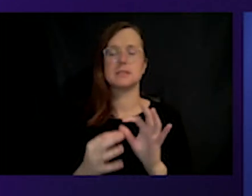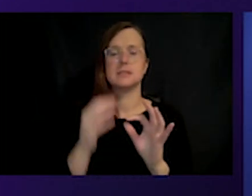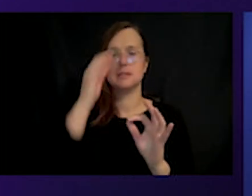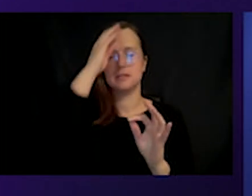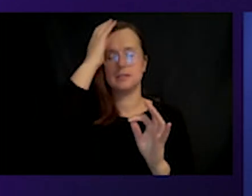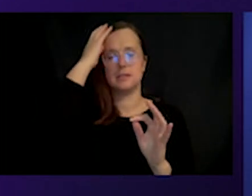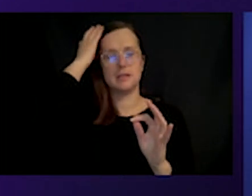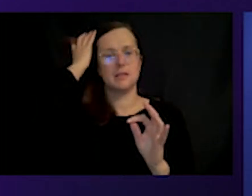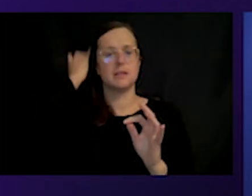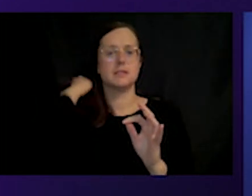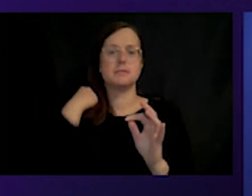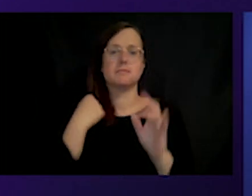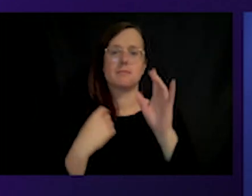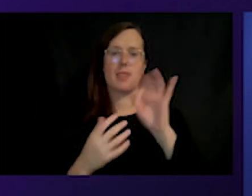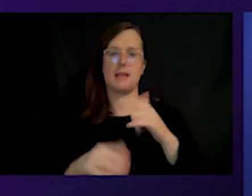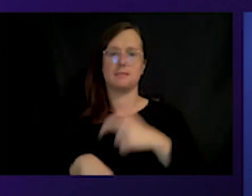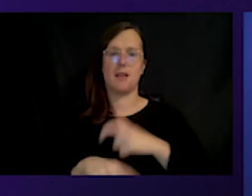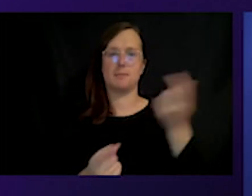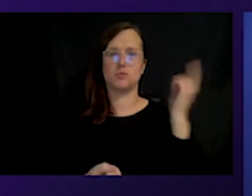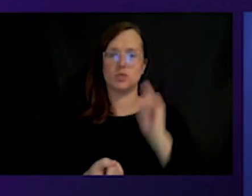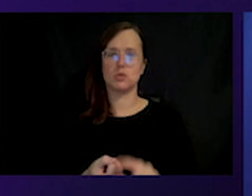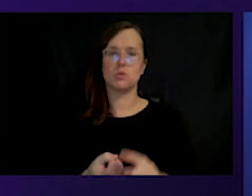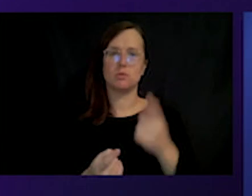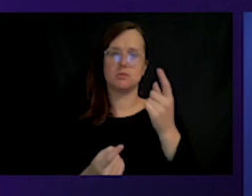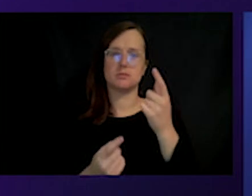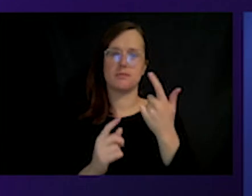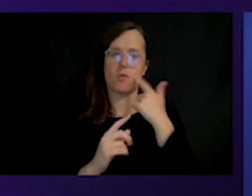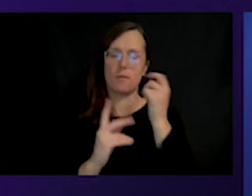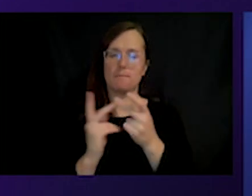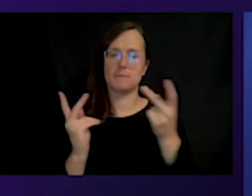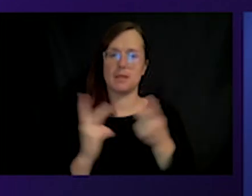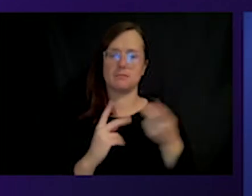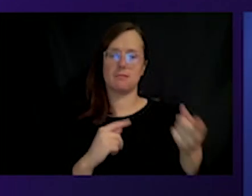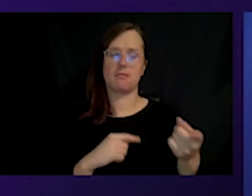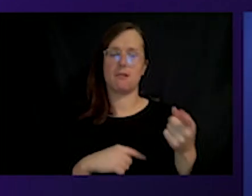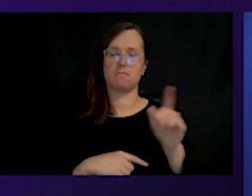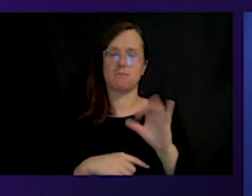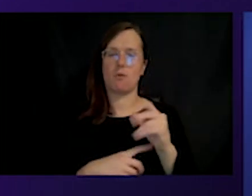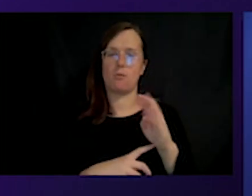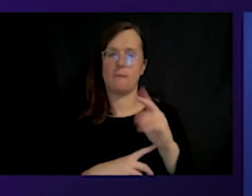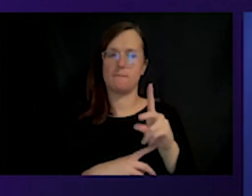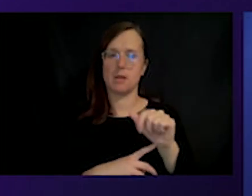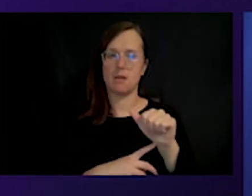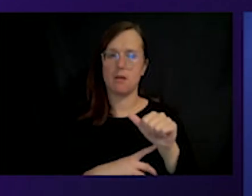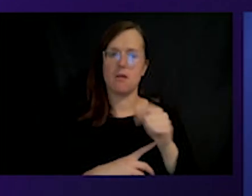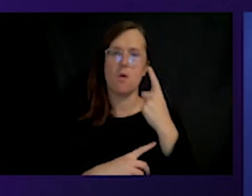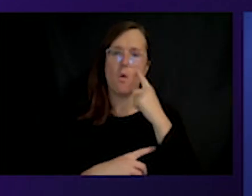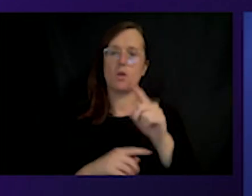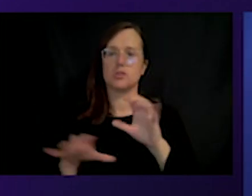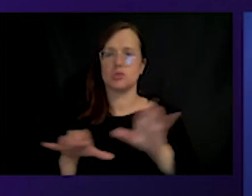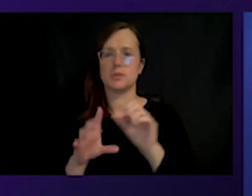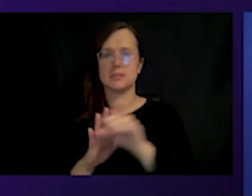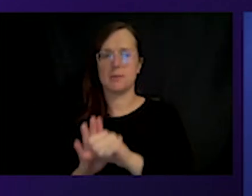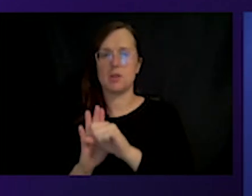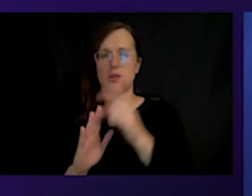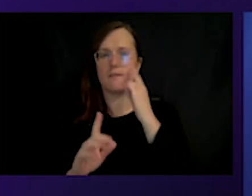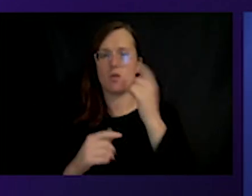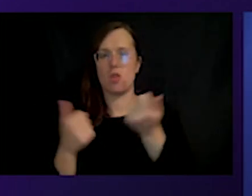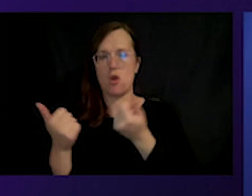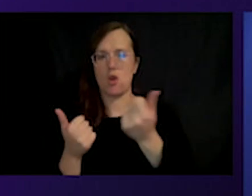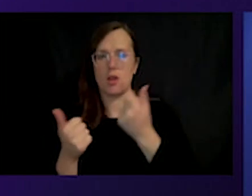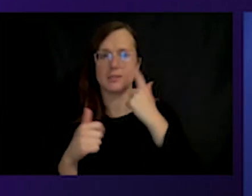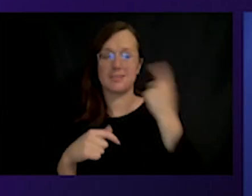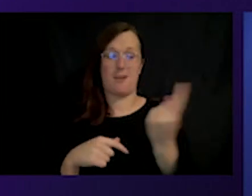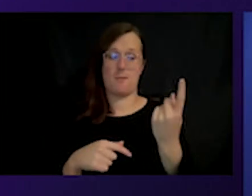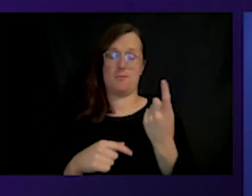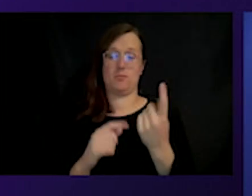It allows places like Columbia or someone doing the simulations for the auto to come out with the product even faster. And I